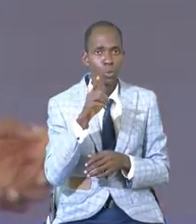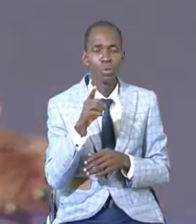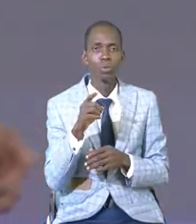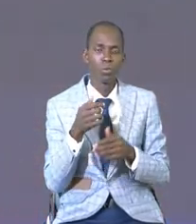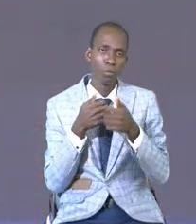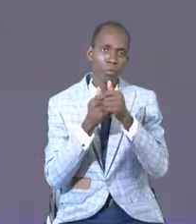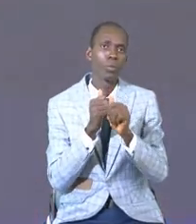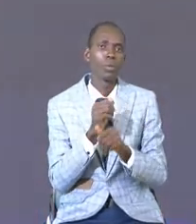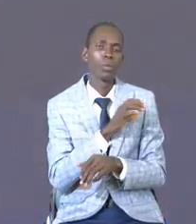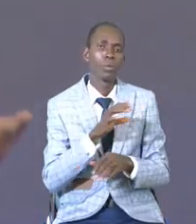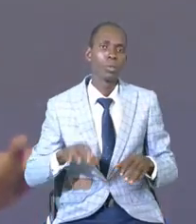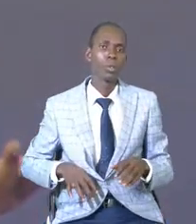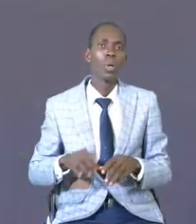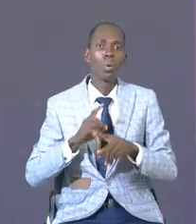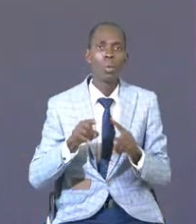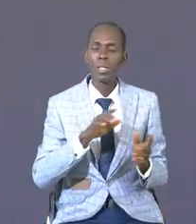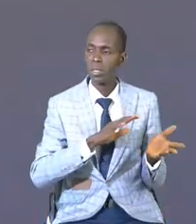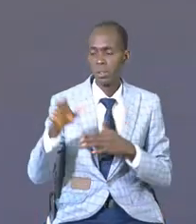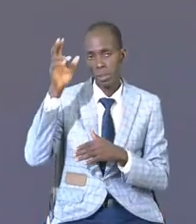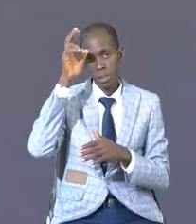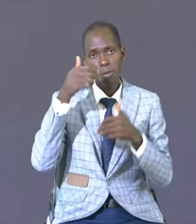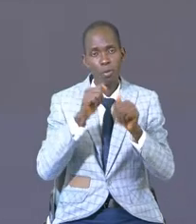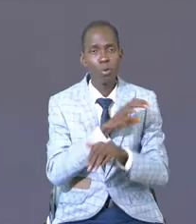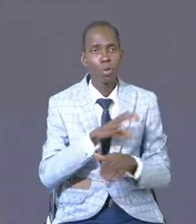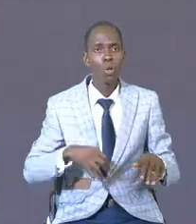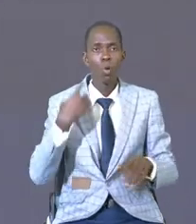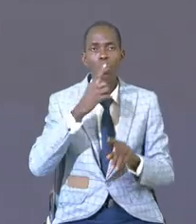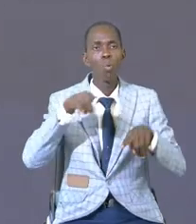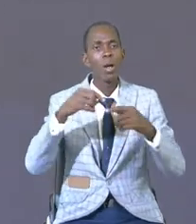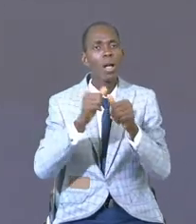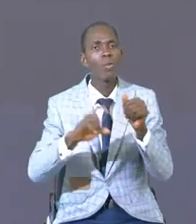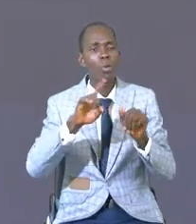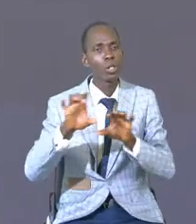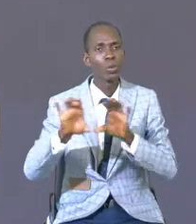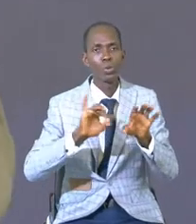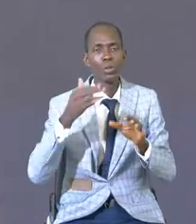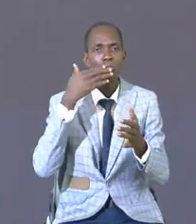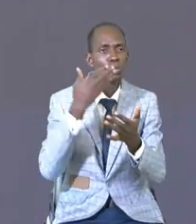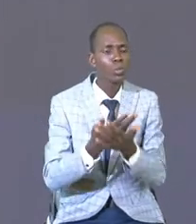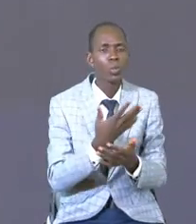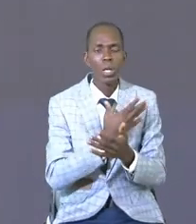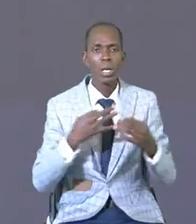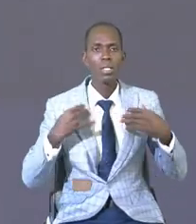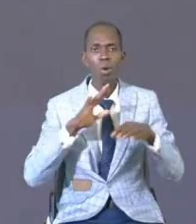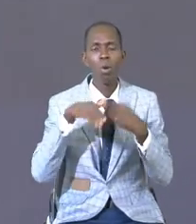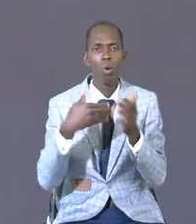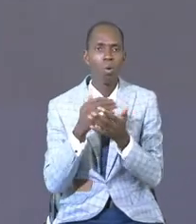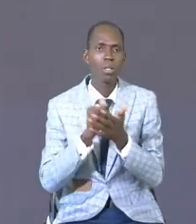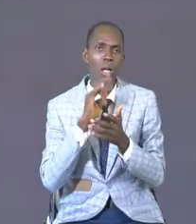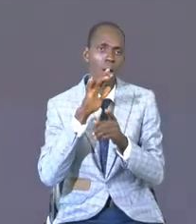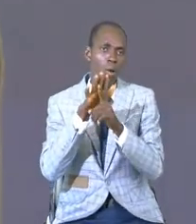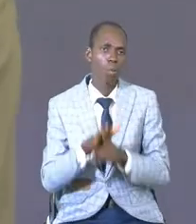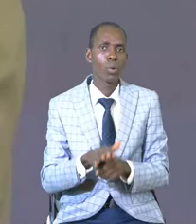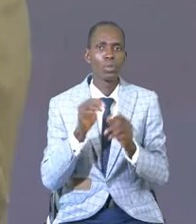went about doing good and healing all that were oppressed of the devil, for God was with him.